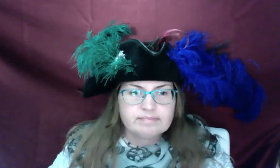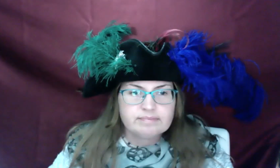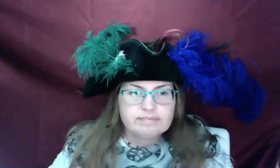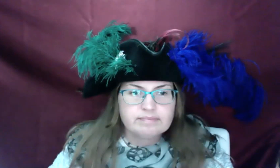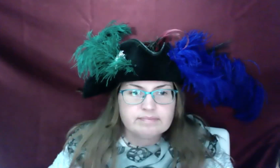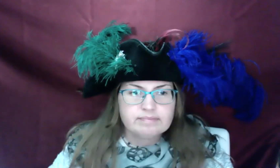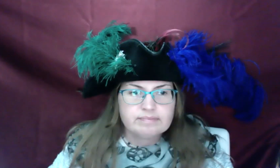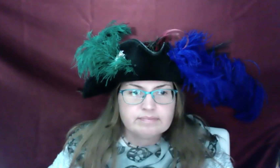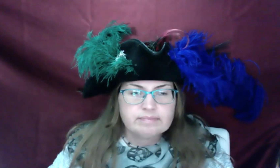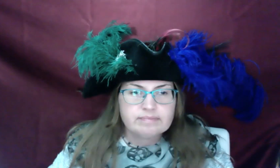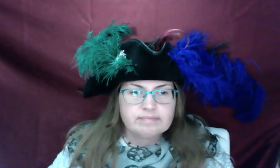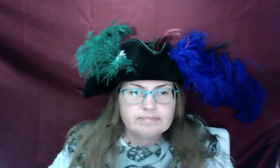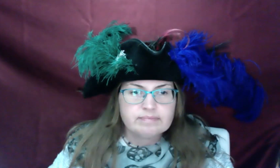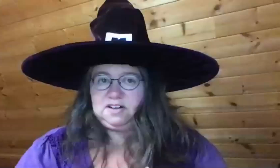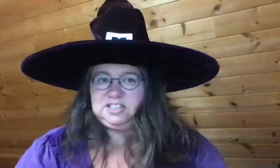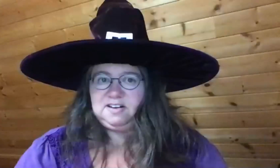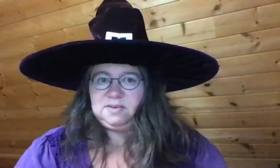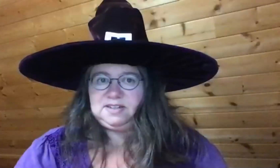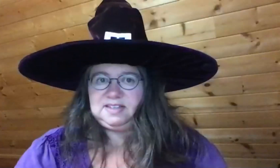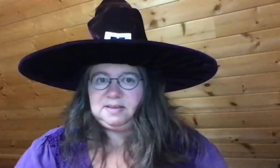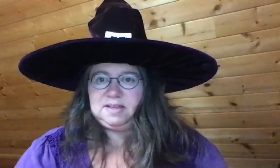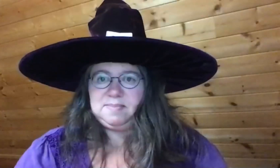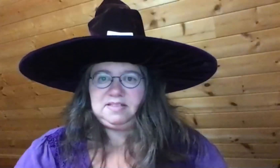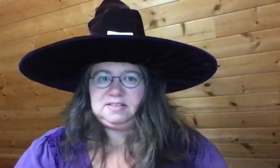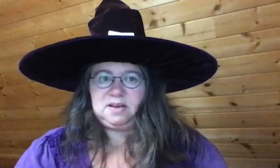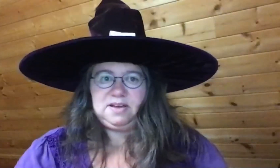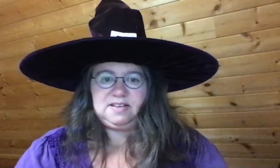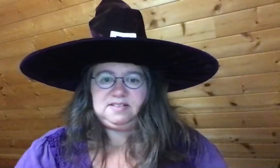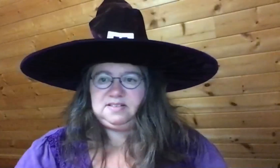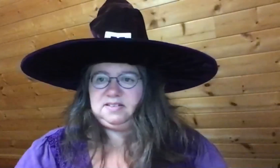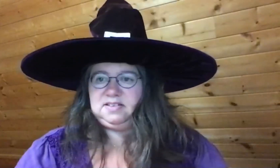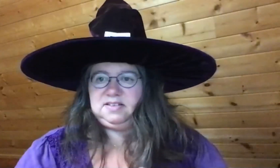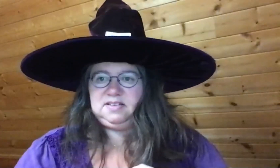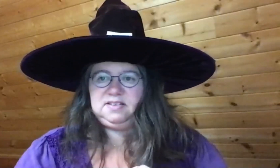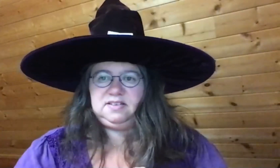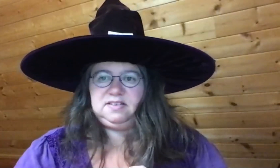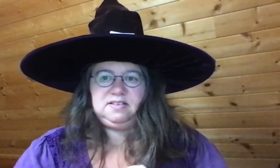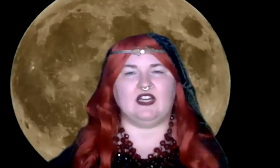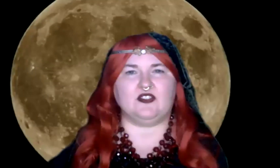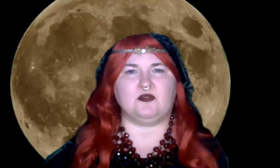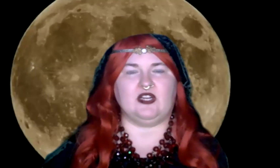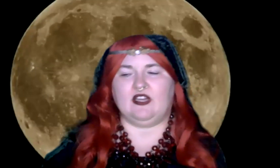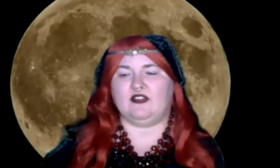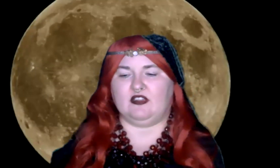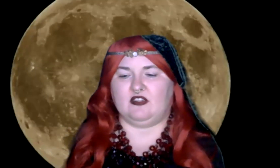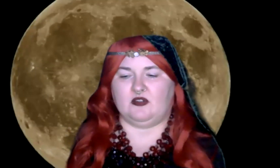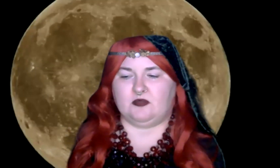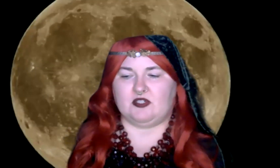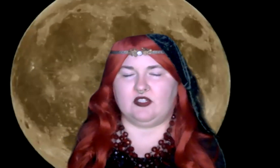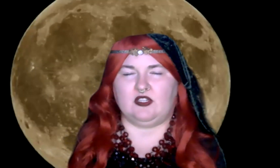Hey, great. If any of the other practitioners, oh yeah, like if you've already shared and you want to say something about this, go ahead. Yeah, I just want to add